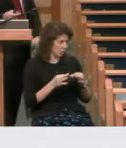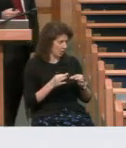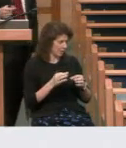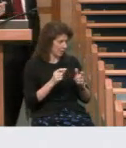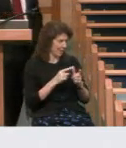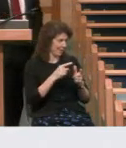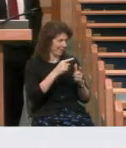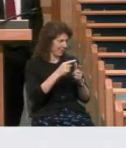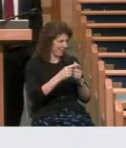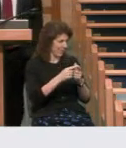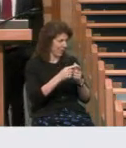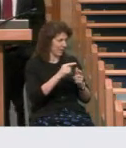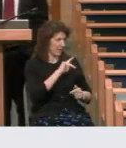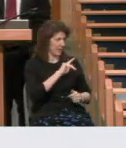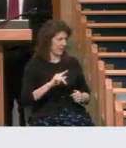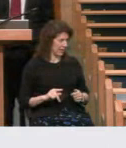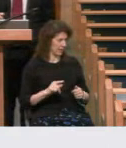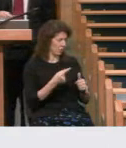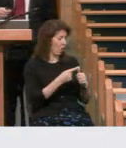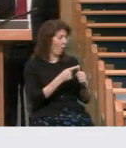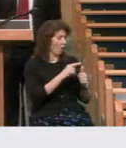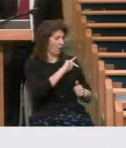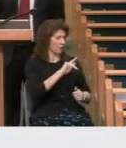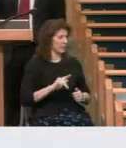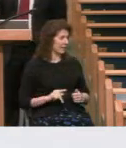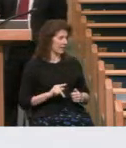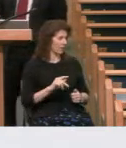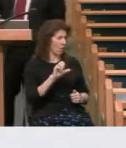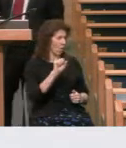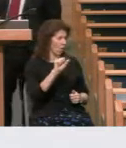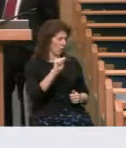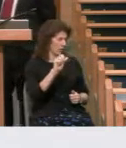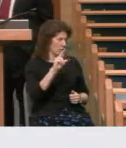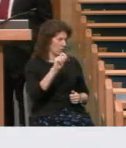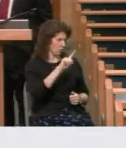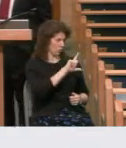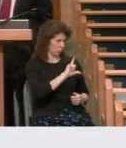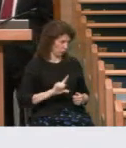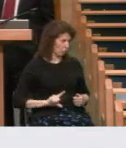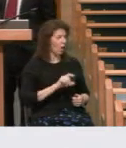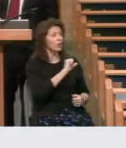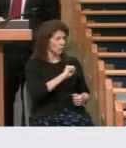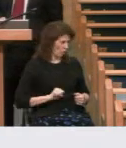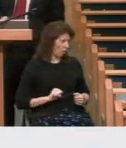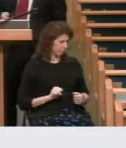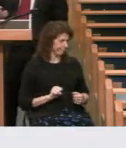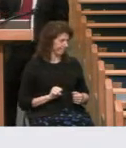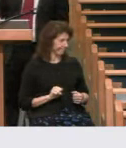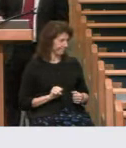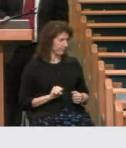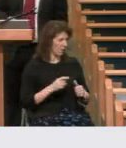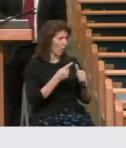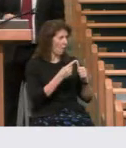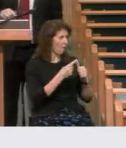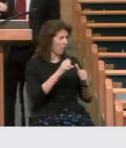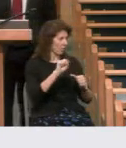kings. And Saul was the first king, and we deal with that in 1 Samuel. Deals with the life of Saul, also